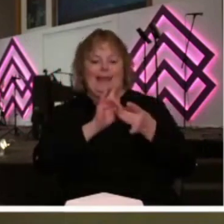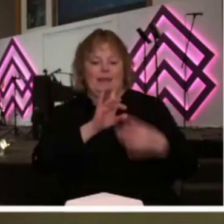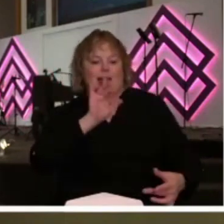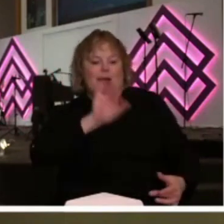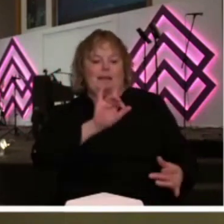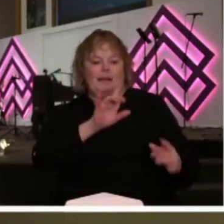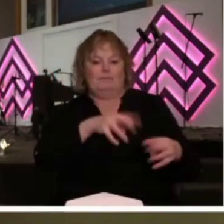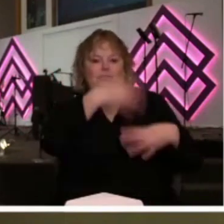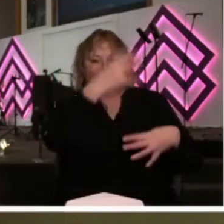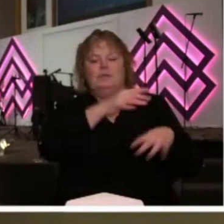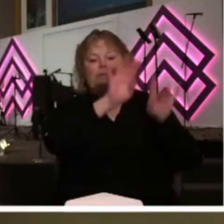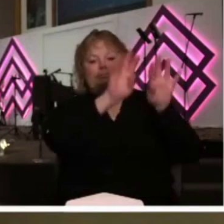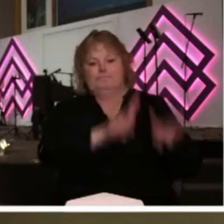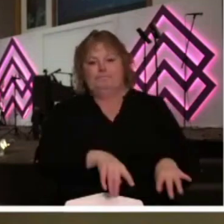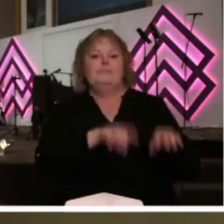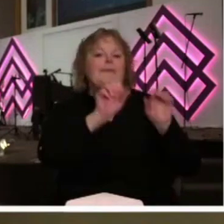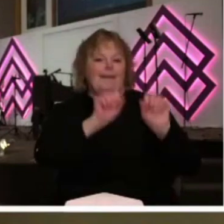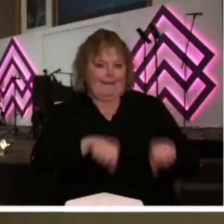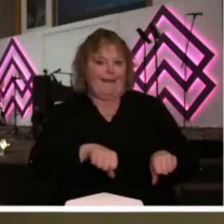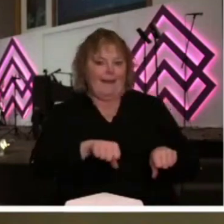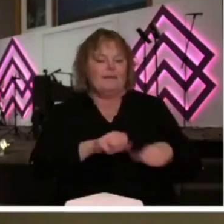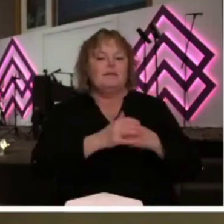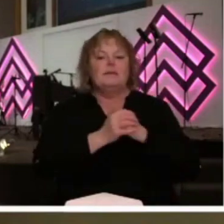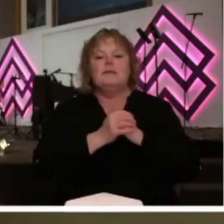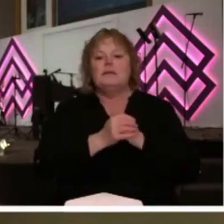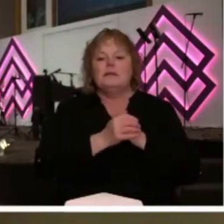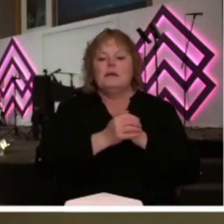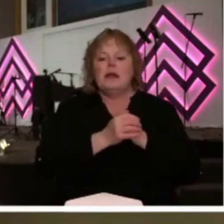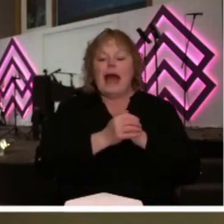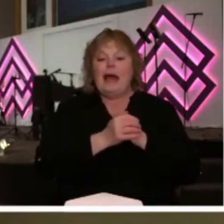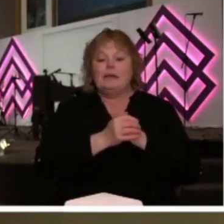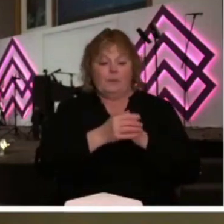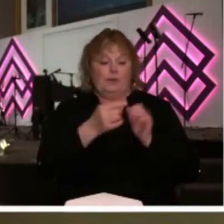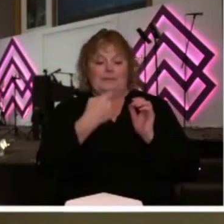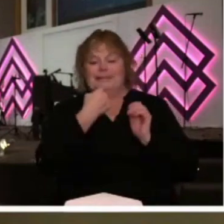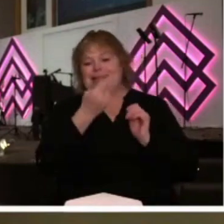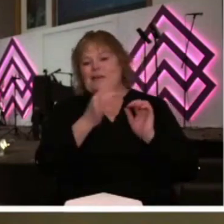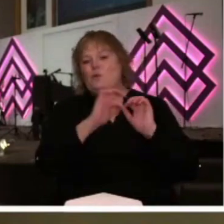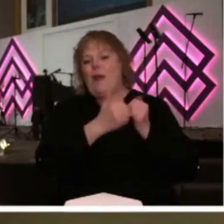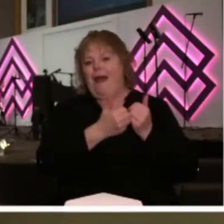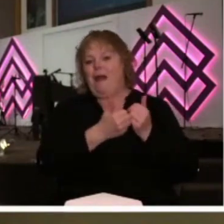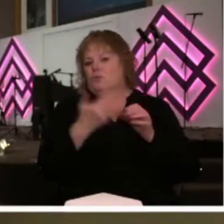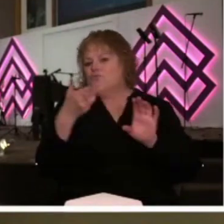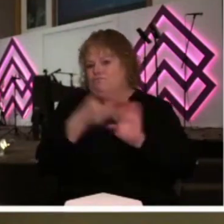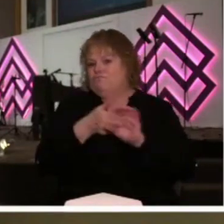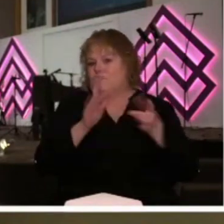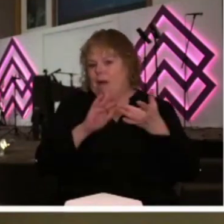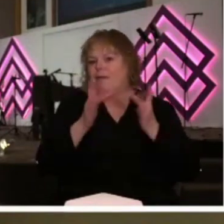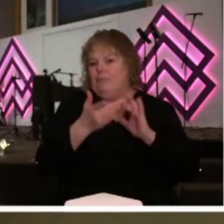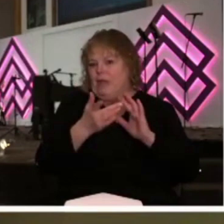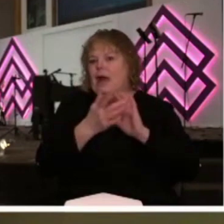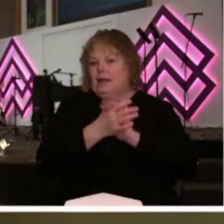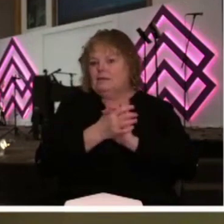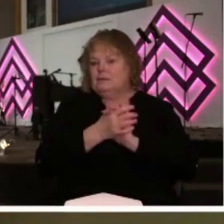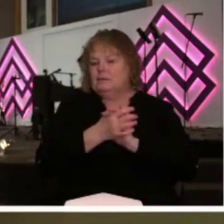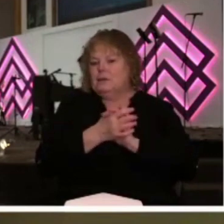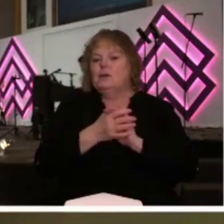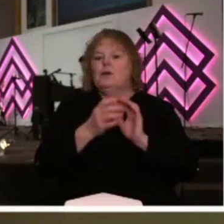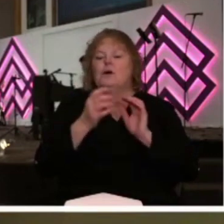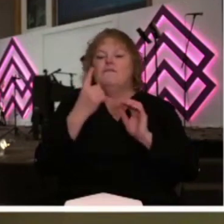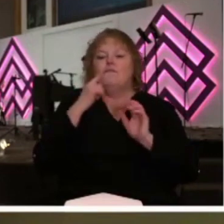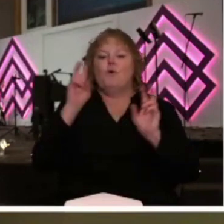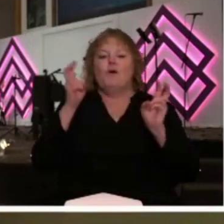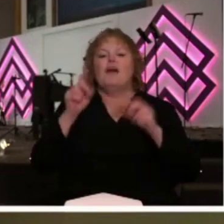out and make your pledge, and that will also give you instructions on how you can participate online with your first